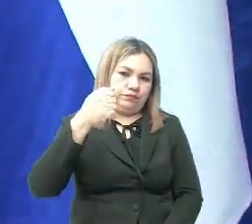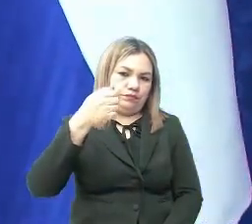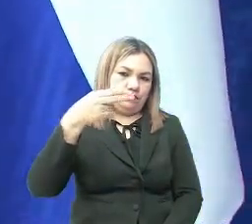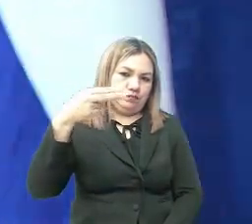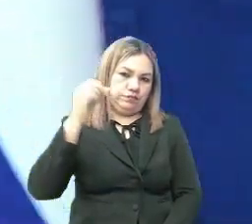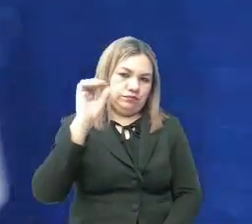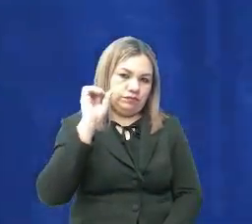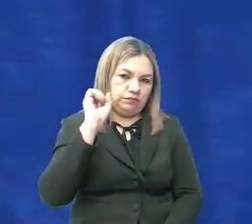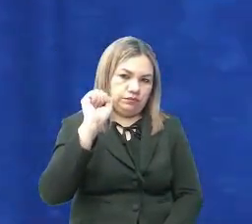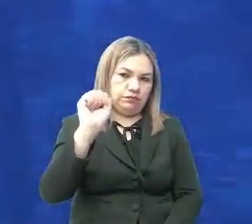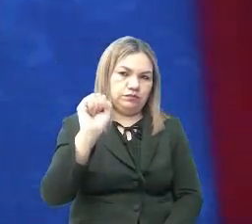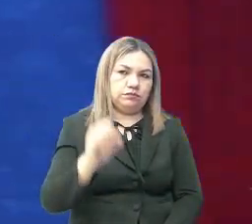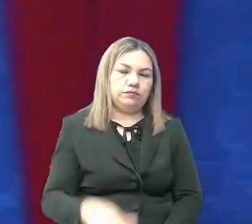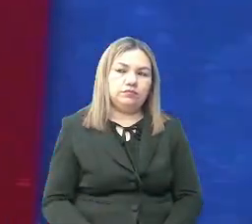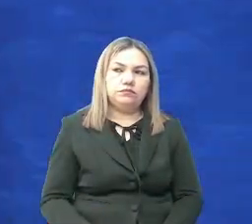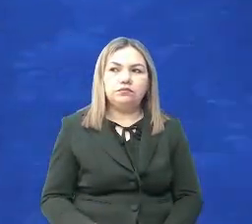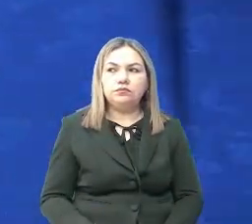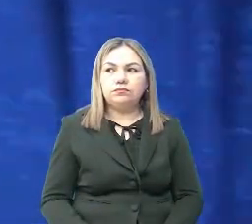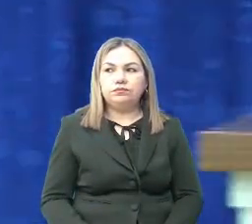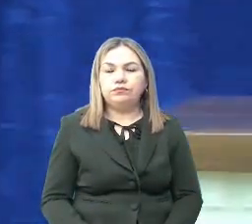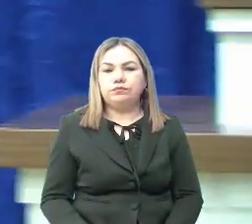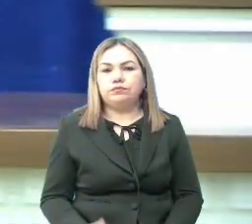wastes.